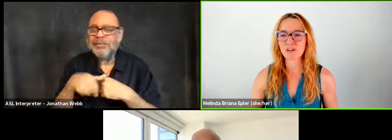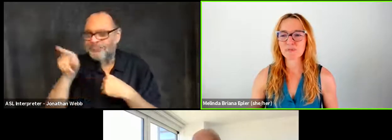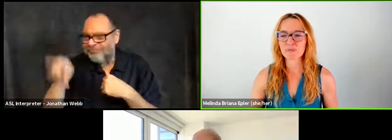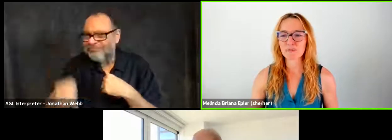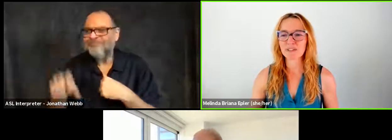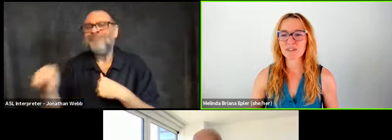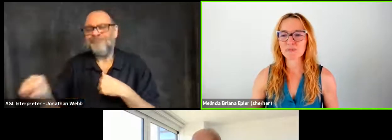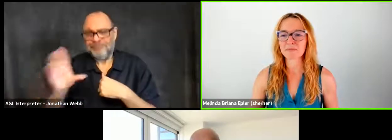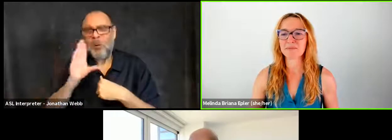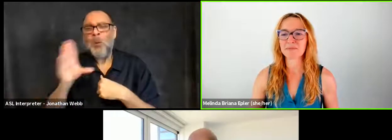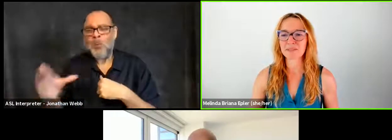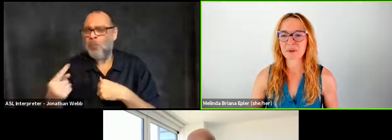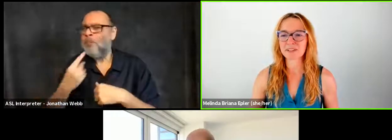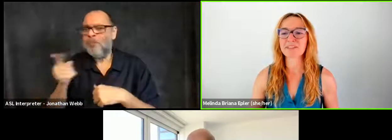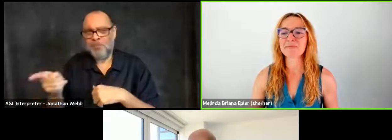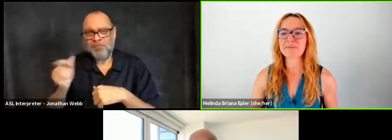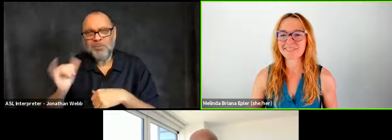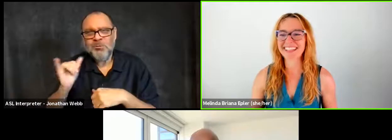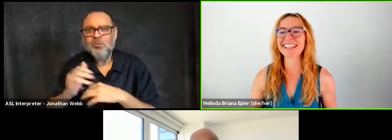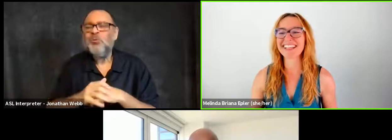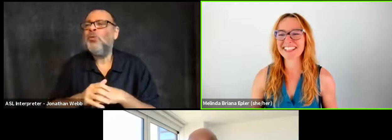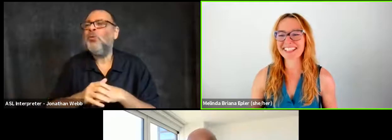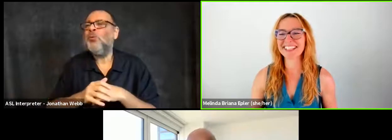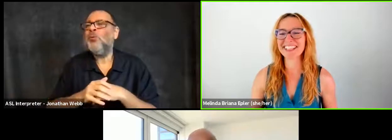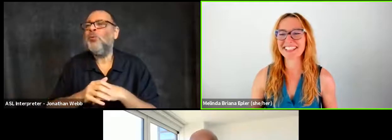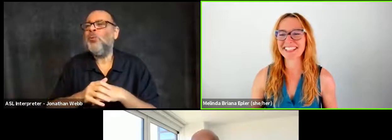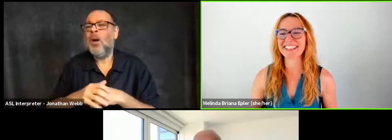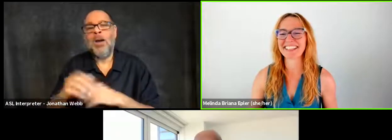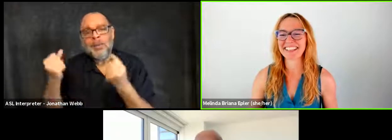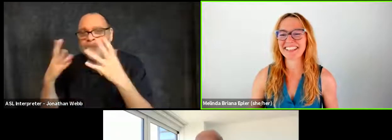You're welcome.